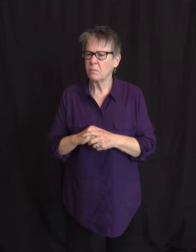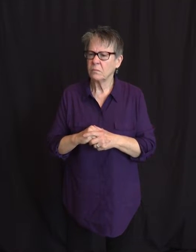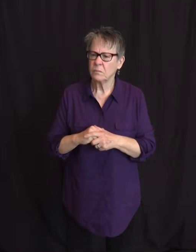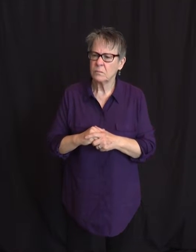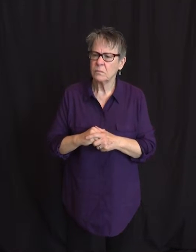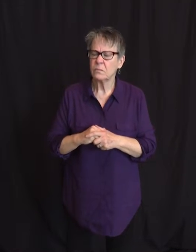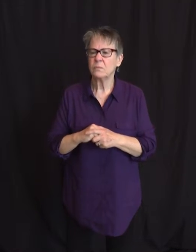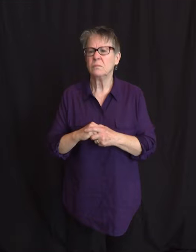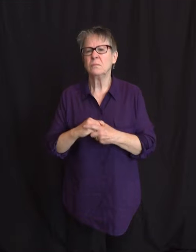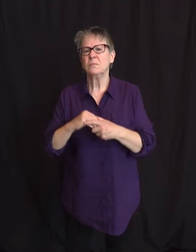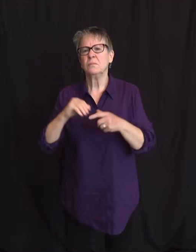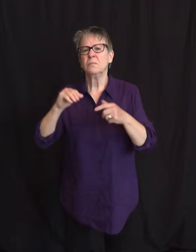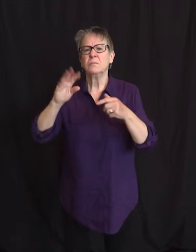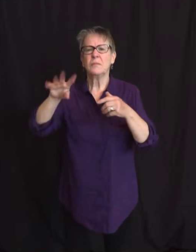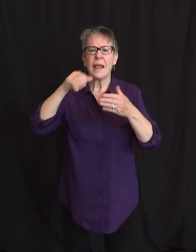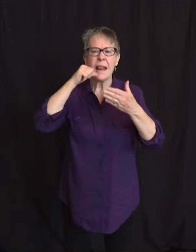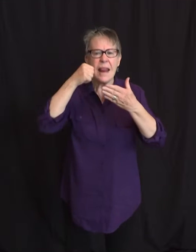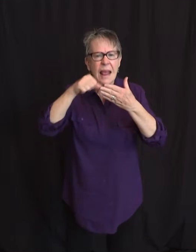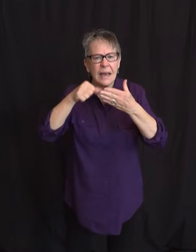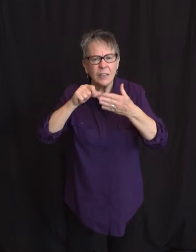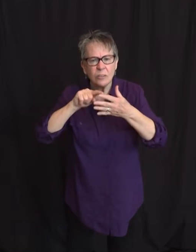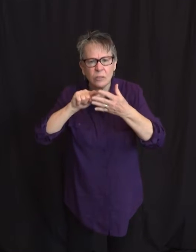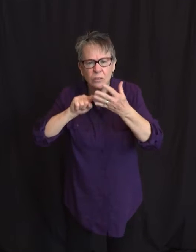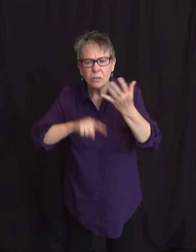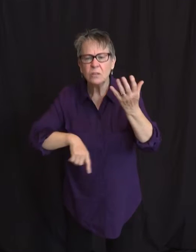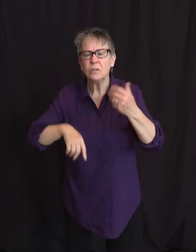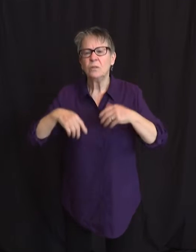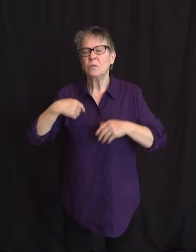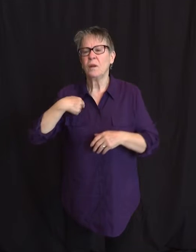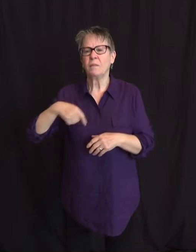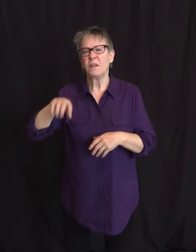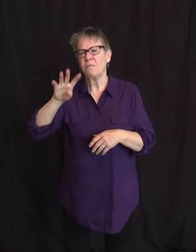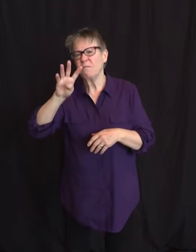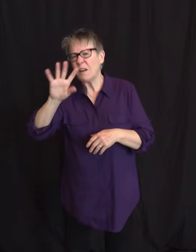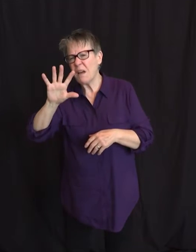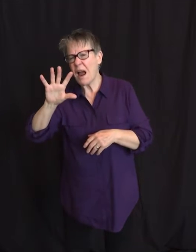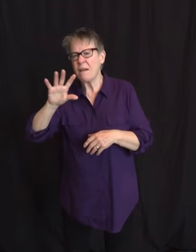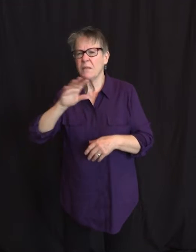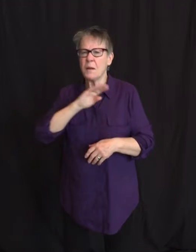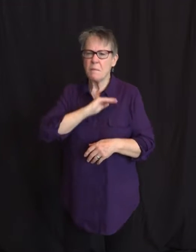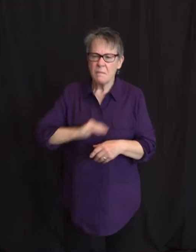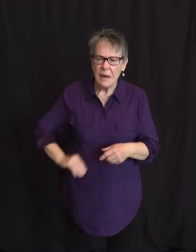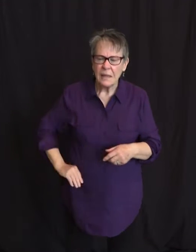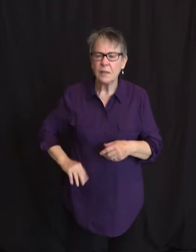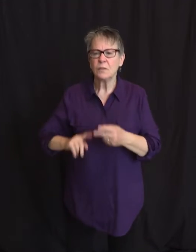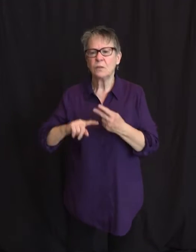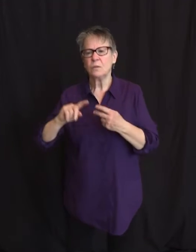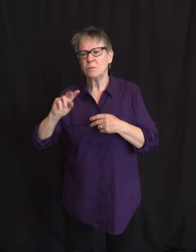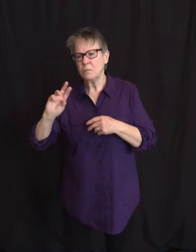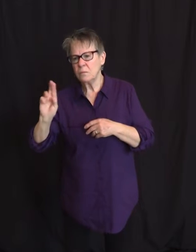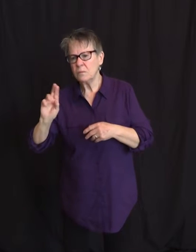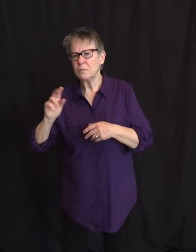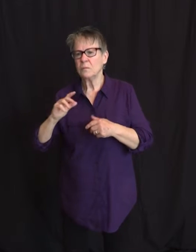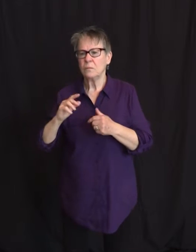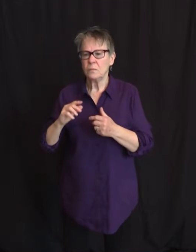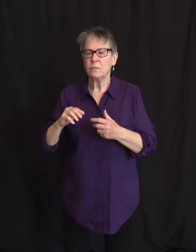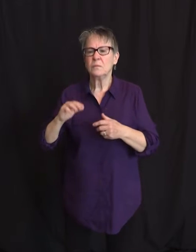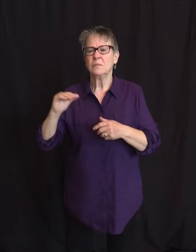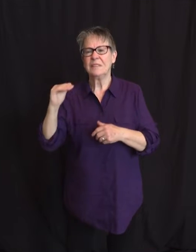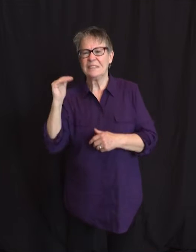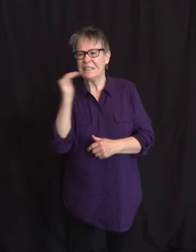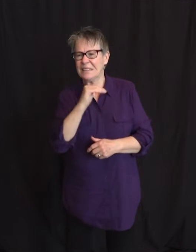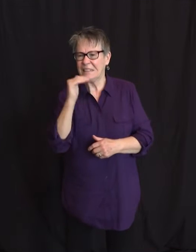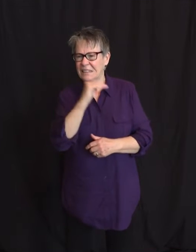of them are Republicans, to our congressional leadership saying, please approve this relief money. It is